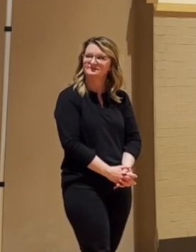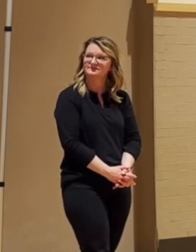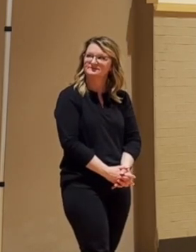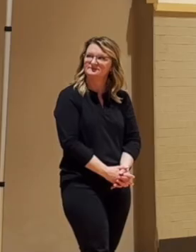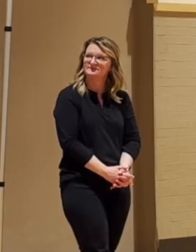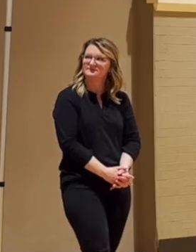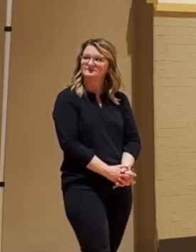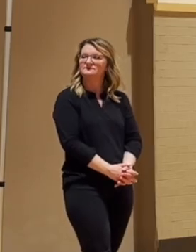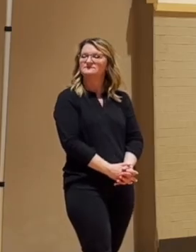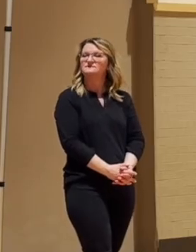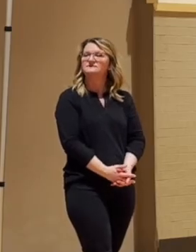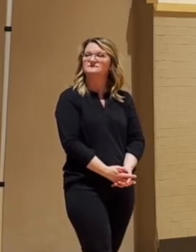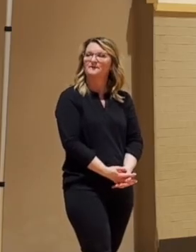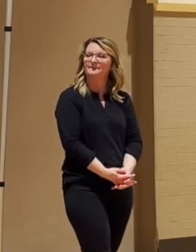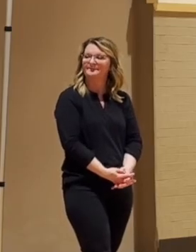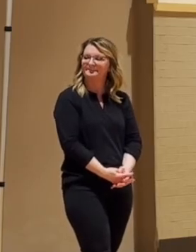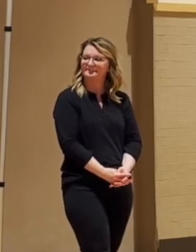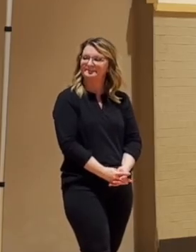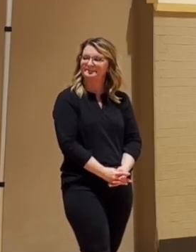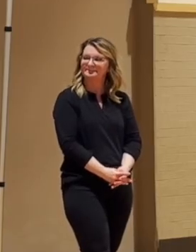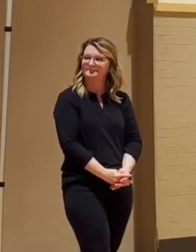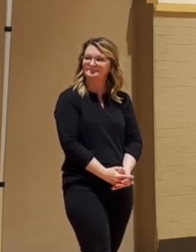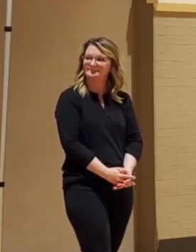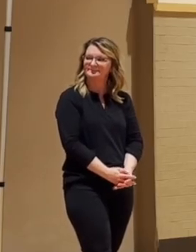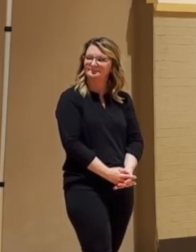Is it playing? Here it is.